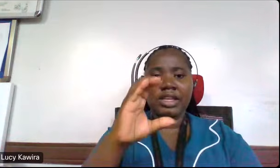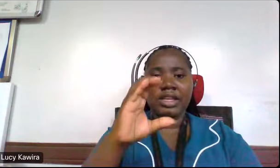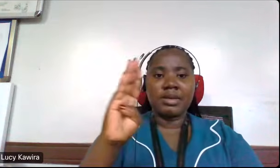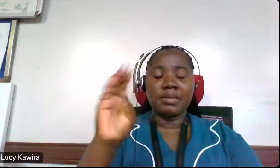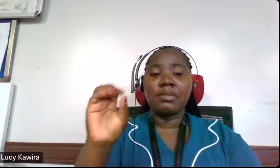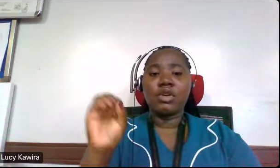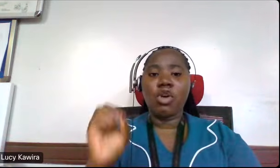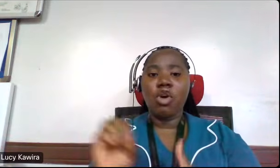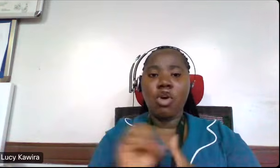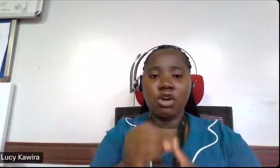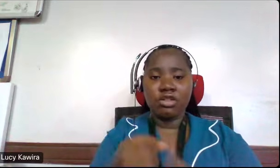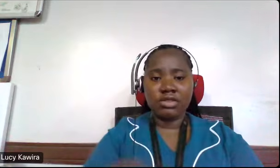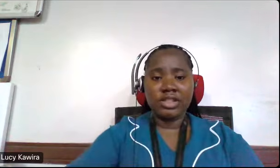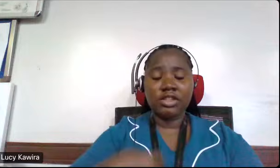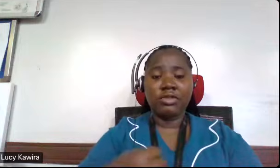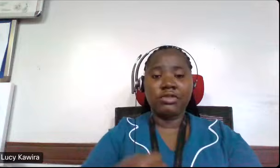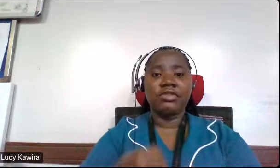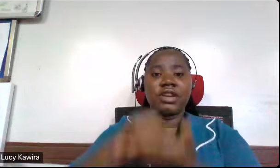group.